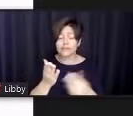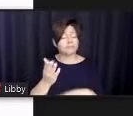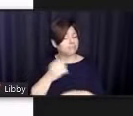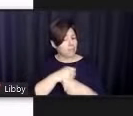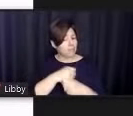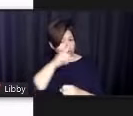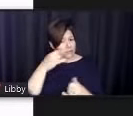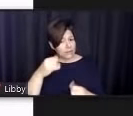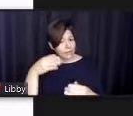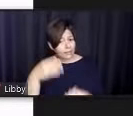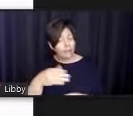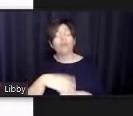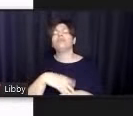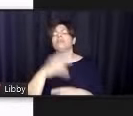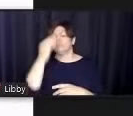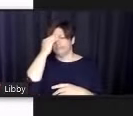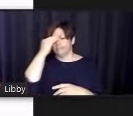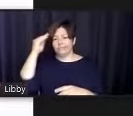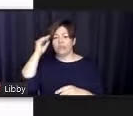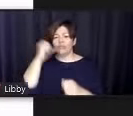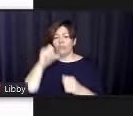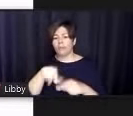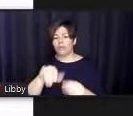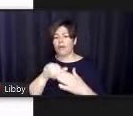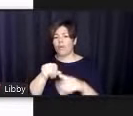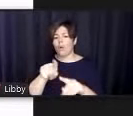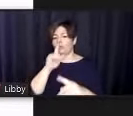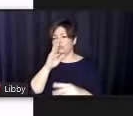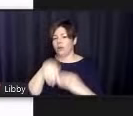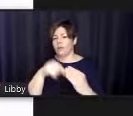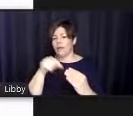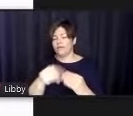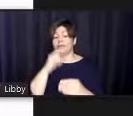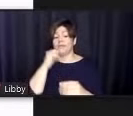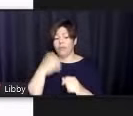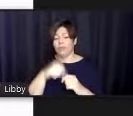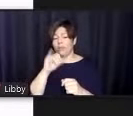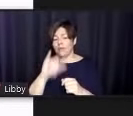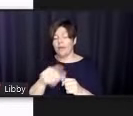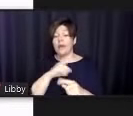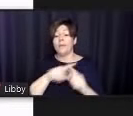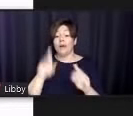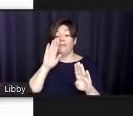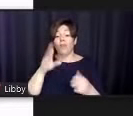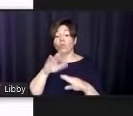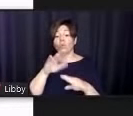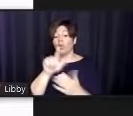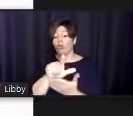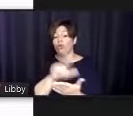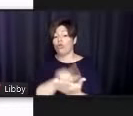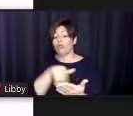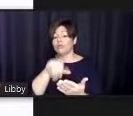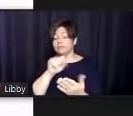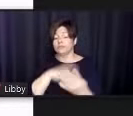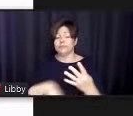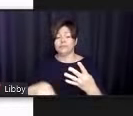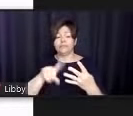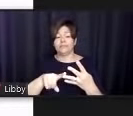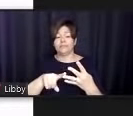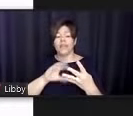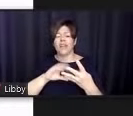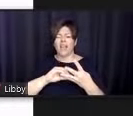So keep that in mind as we talk about this, and keep this in mind as we address this. But focus on the laws and do this. For the last